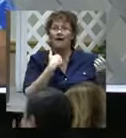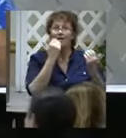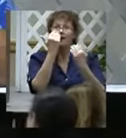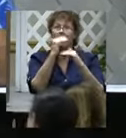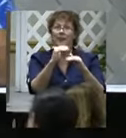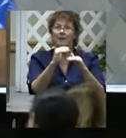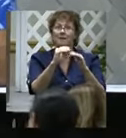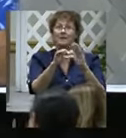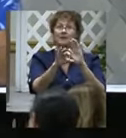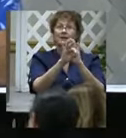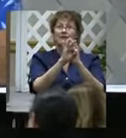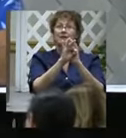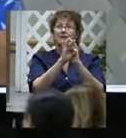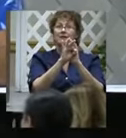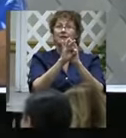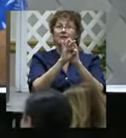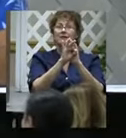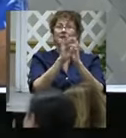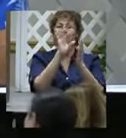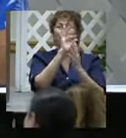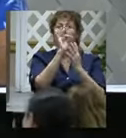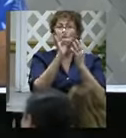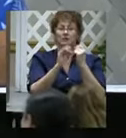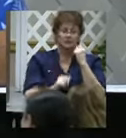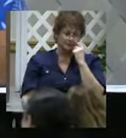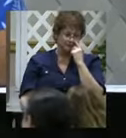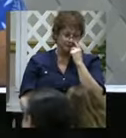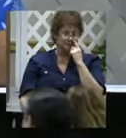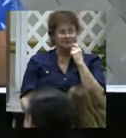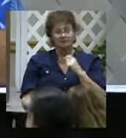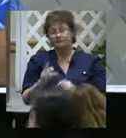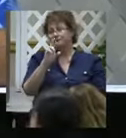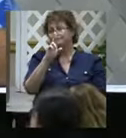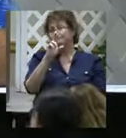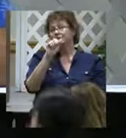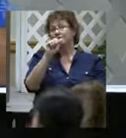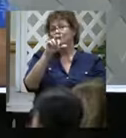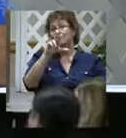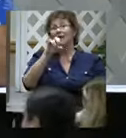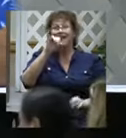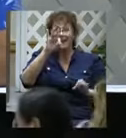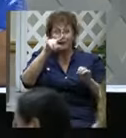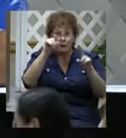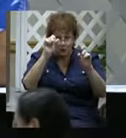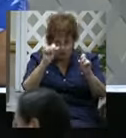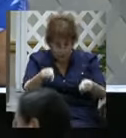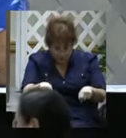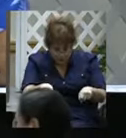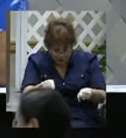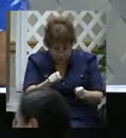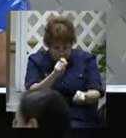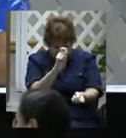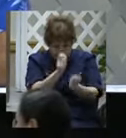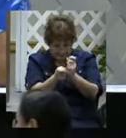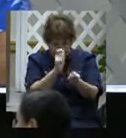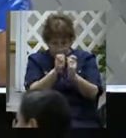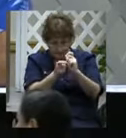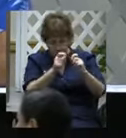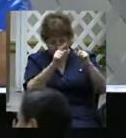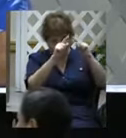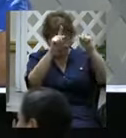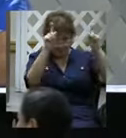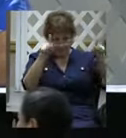options that exist, which is difficult and rare, but if that can happen, then you create a form with